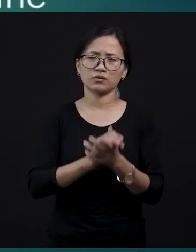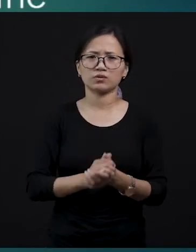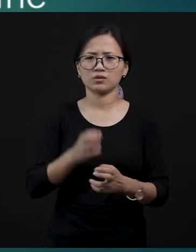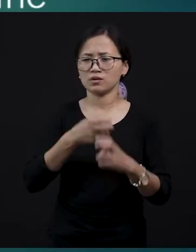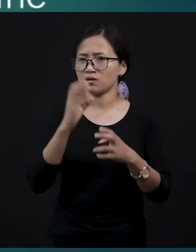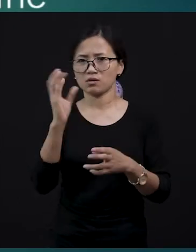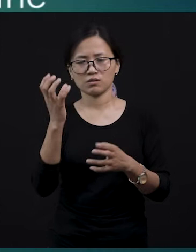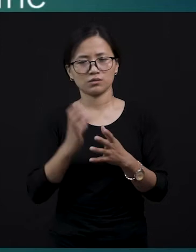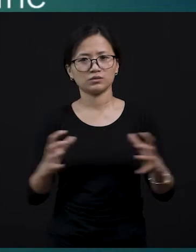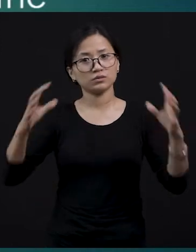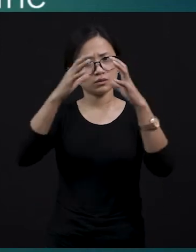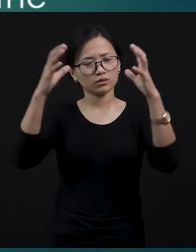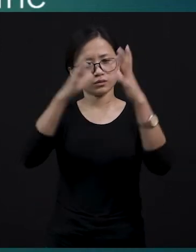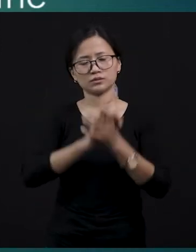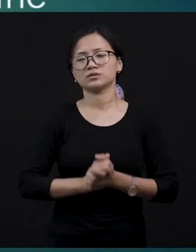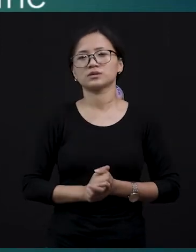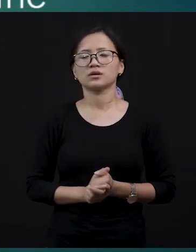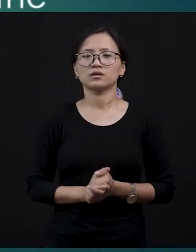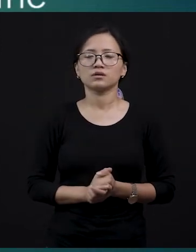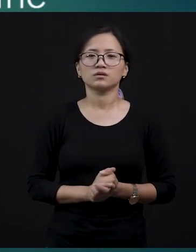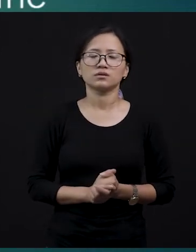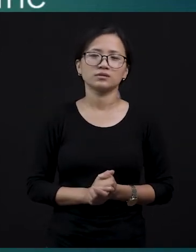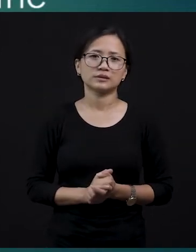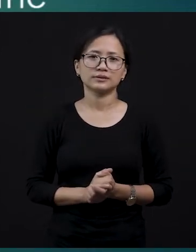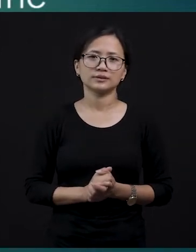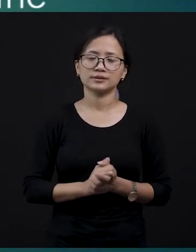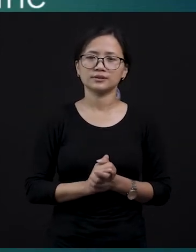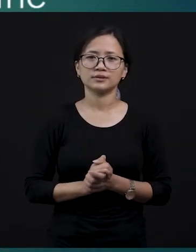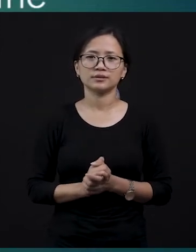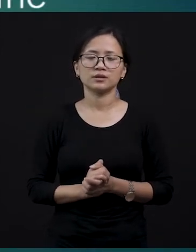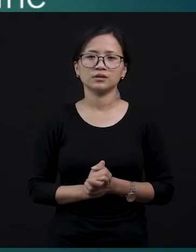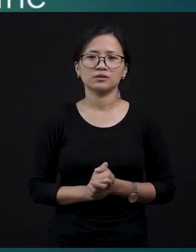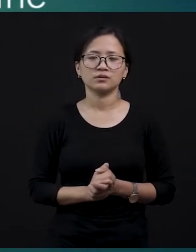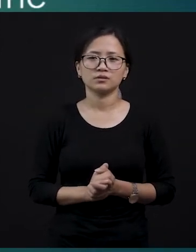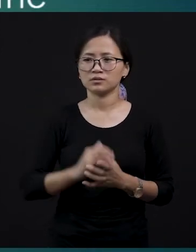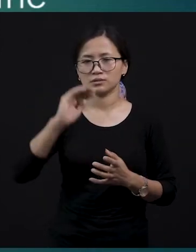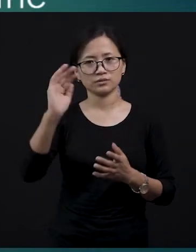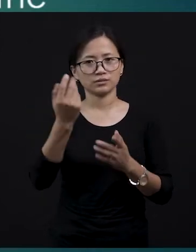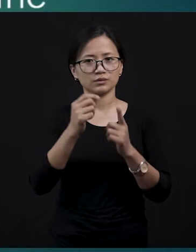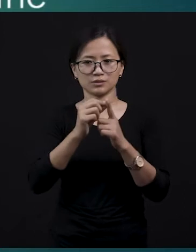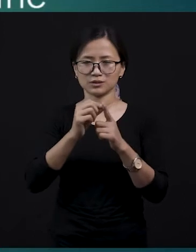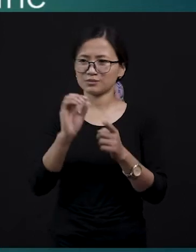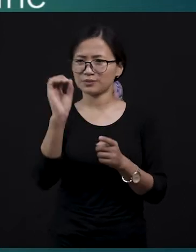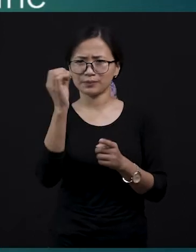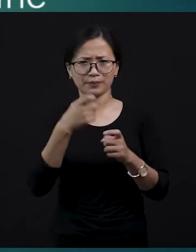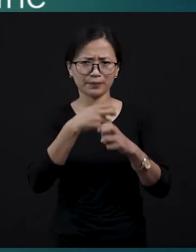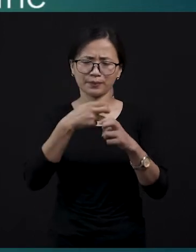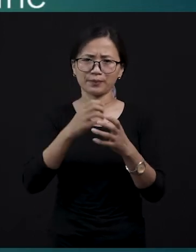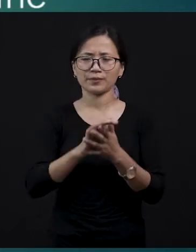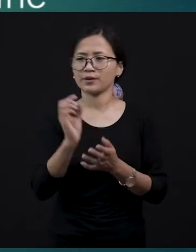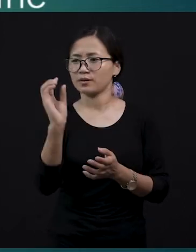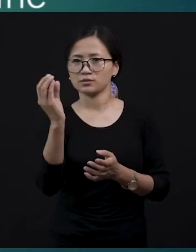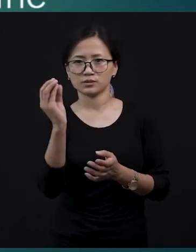of, rocks, right? Big stones are called rocks. And so there will be some rocky deserts. There will be some pebbly. Pebbles are the small stones.